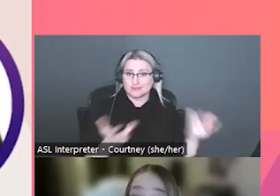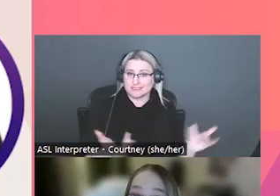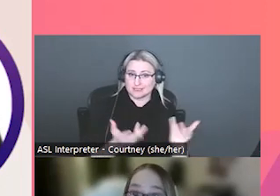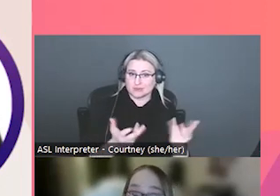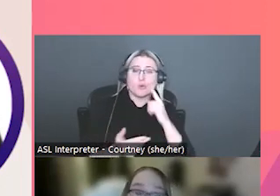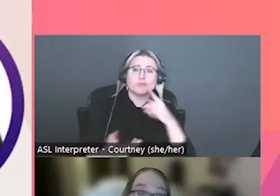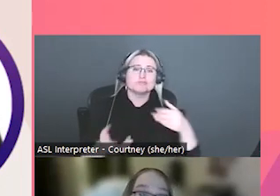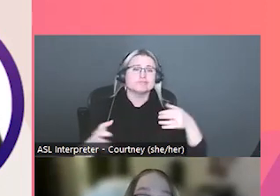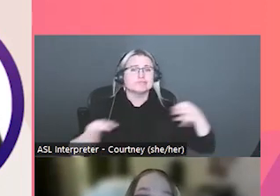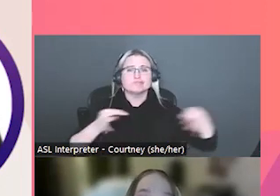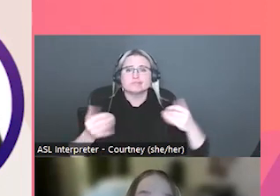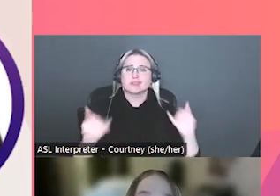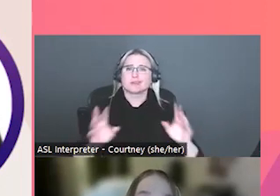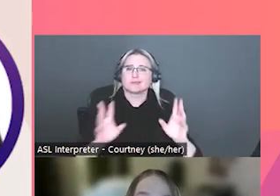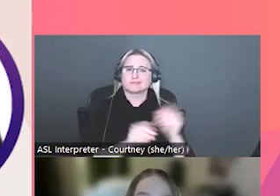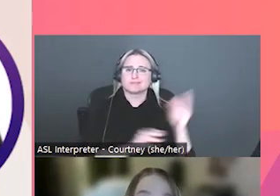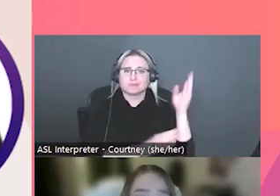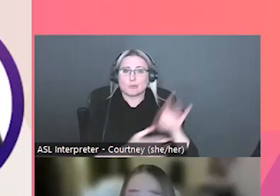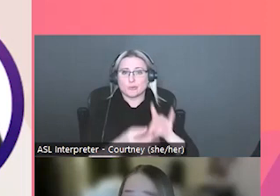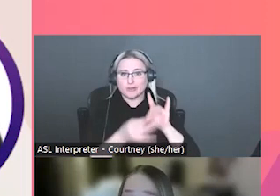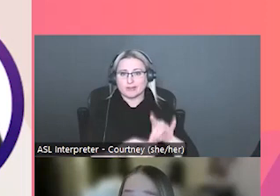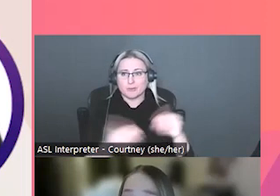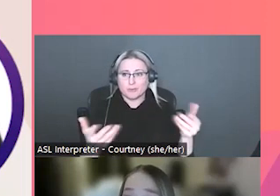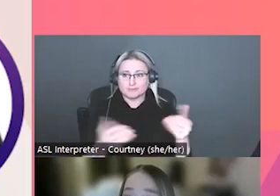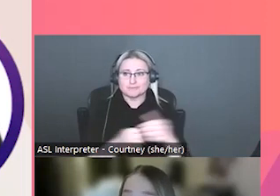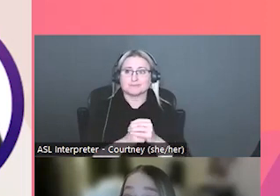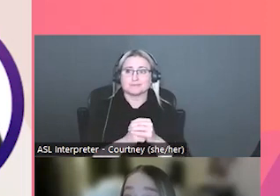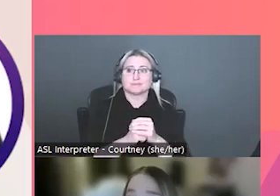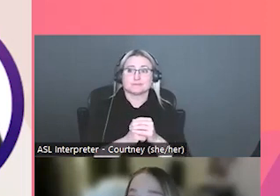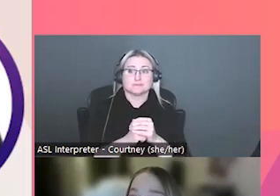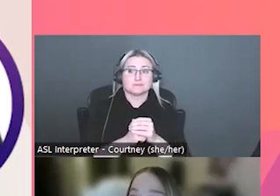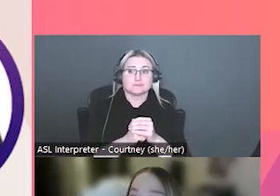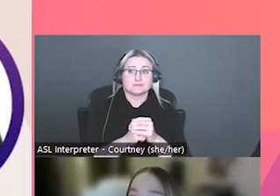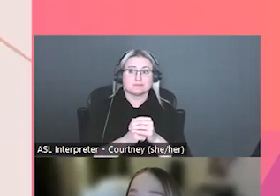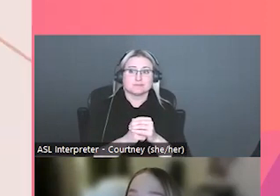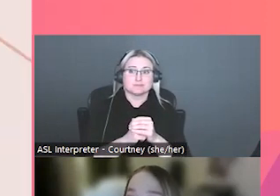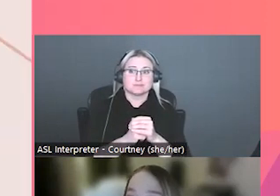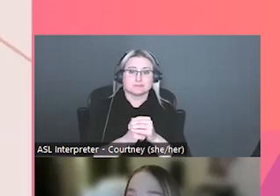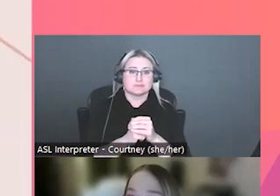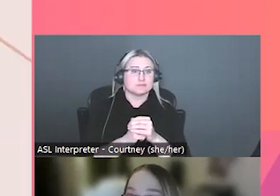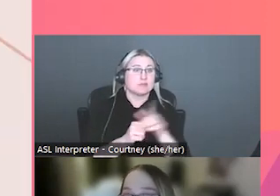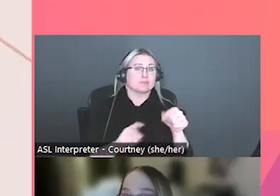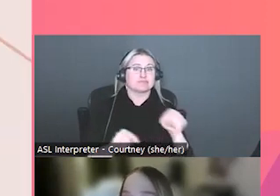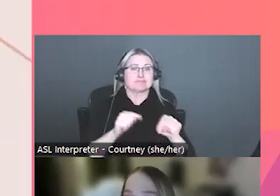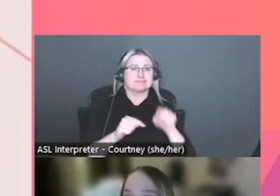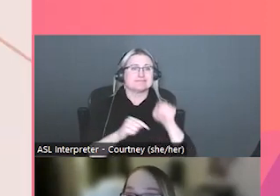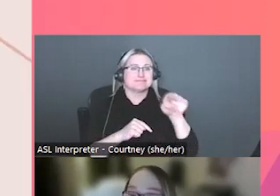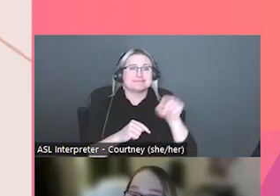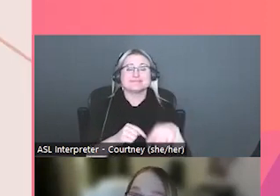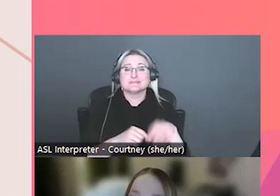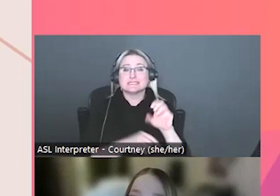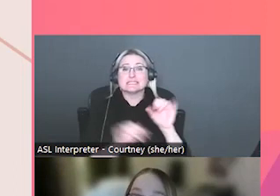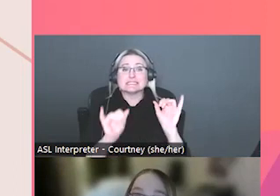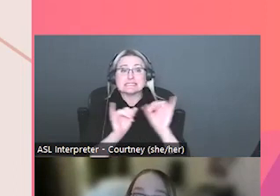this webinar today on looking through, so I'm going to go back to our slide, sizing up gender-based